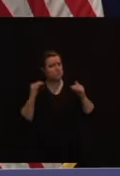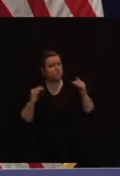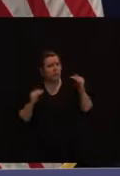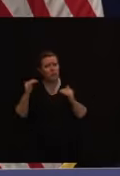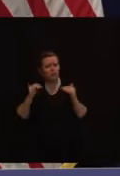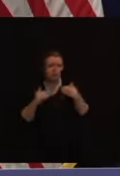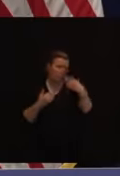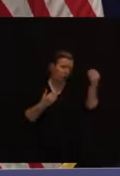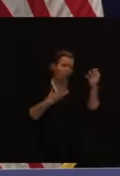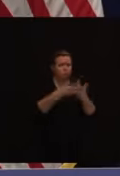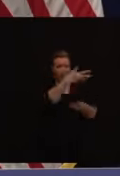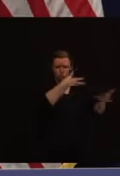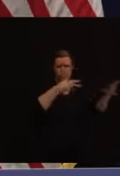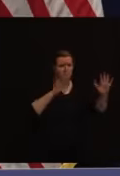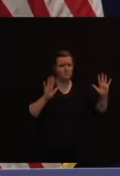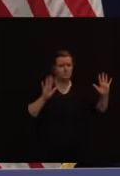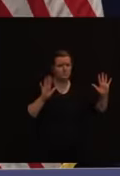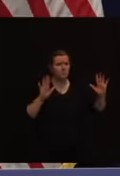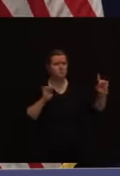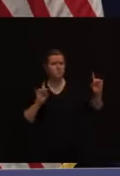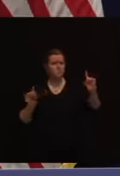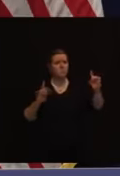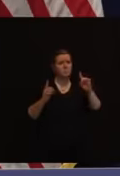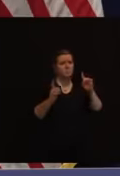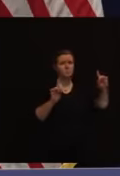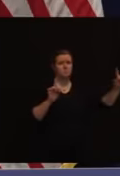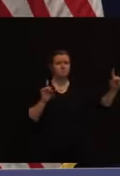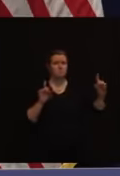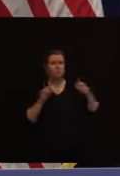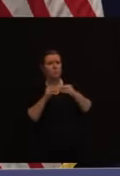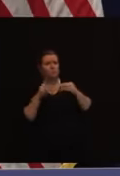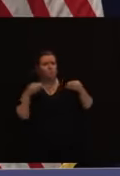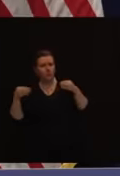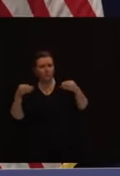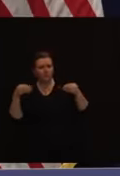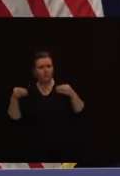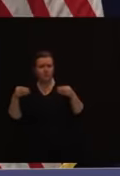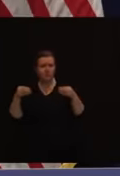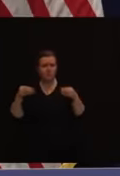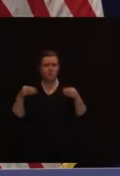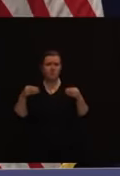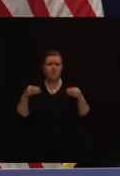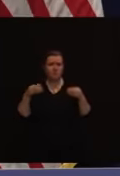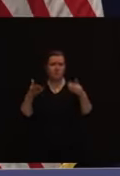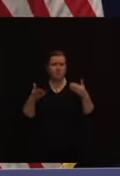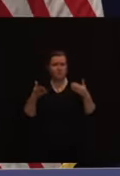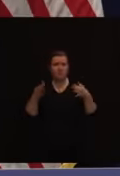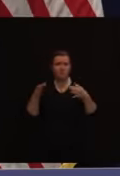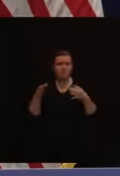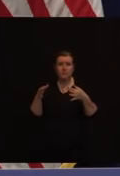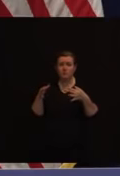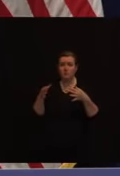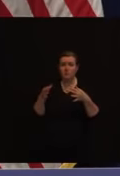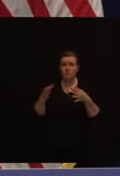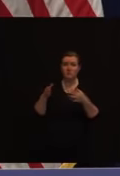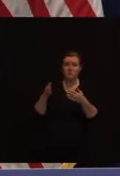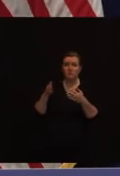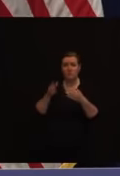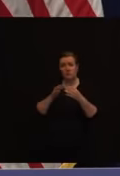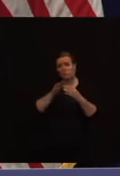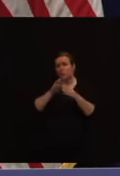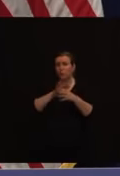a lot more degrees of freedom and latitude to begin thinking sooner rather than later about wargaming other steps that we can